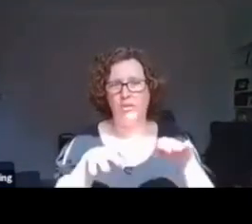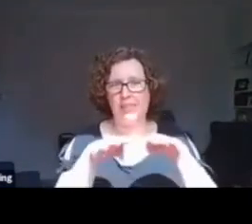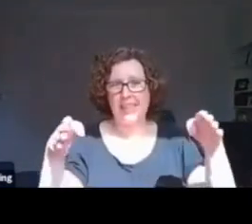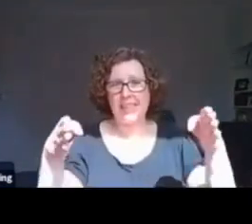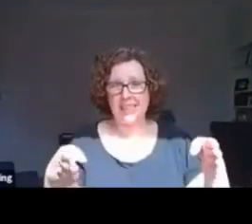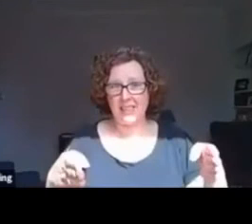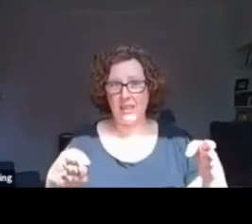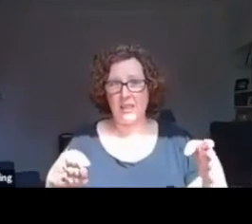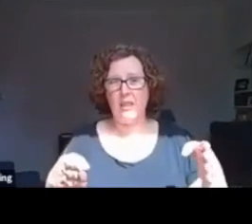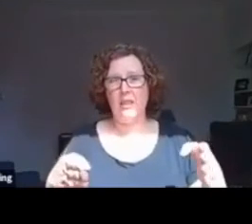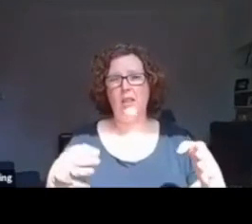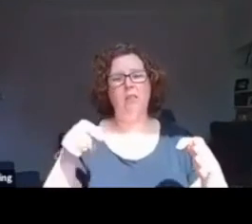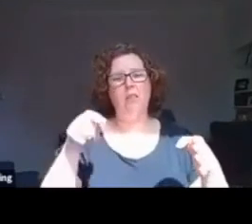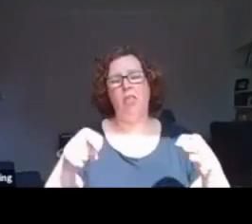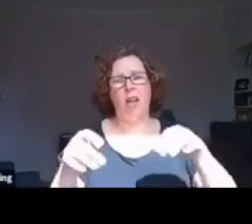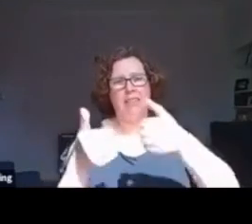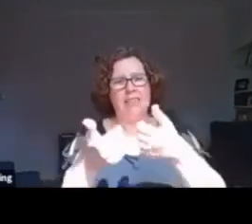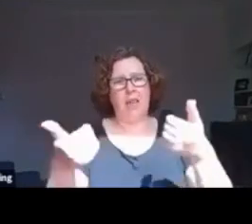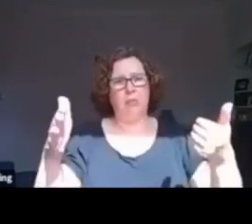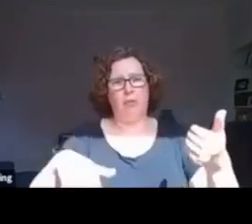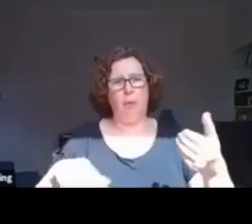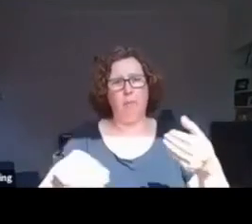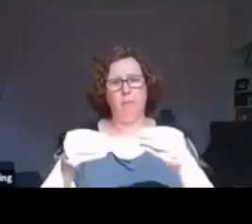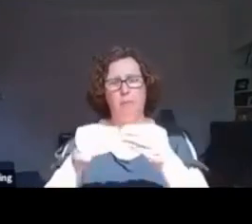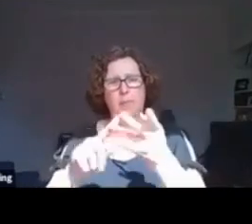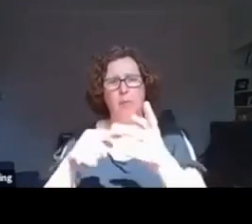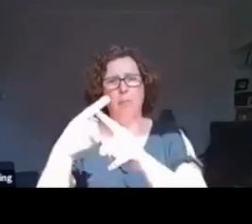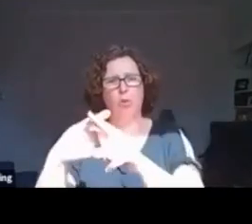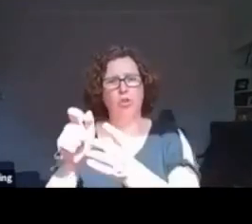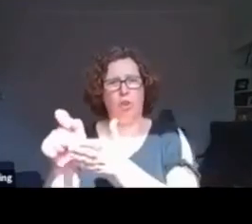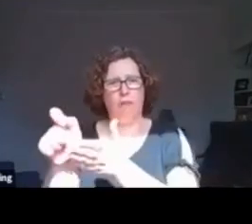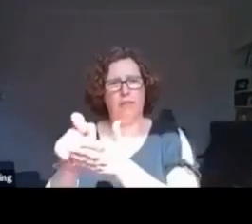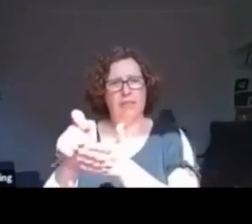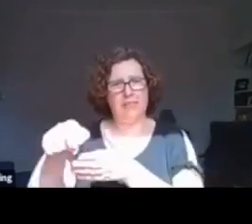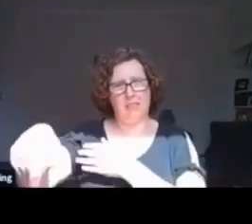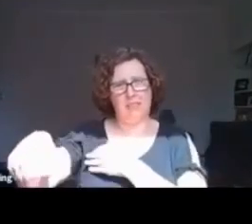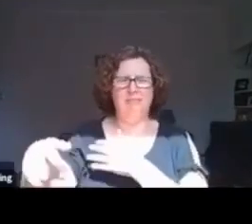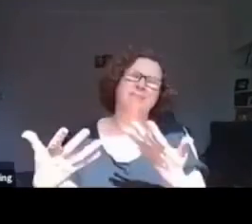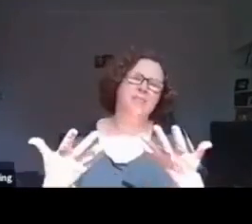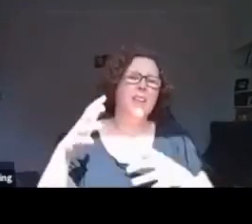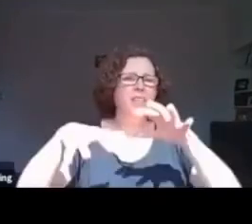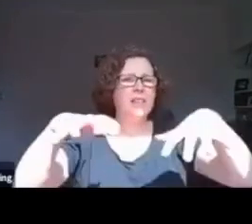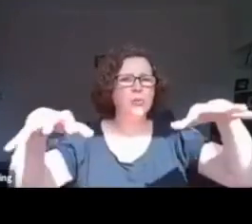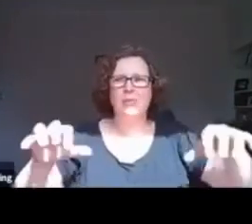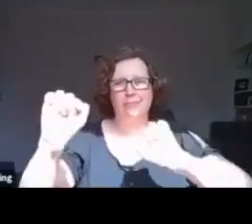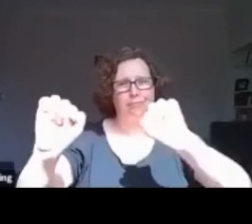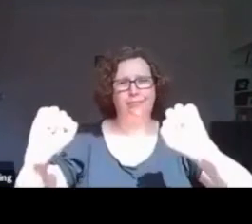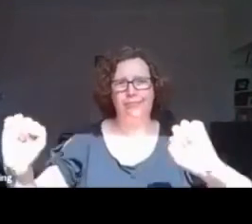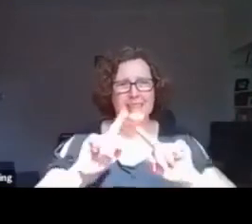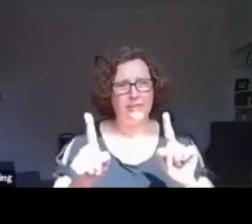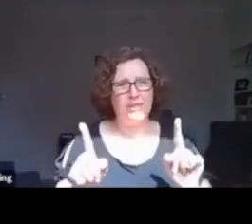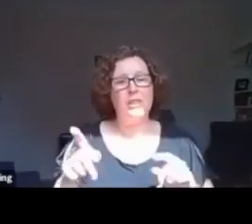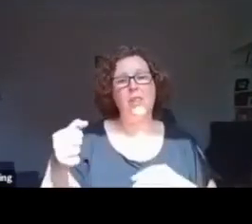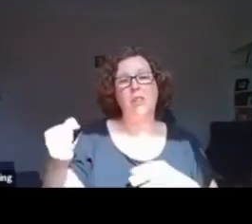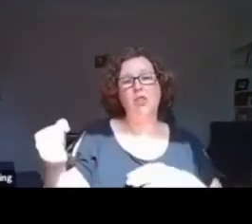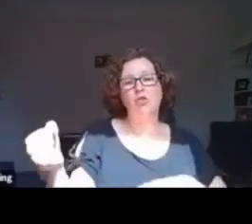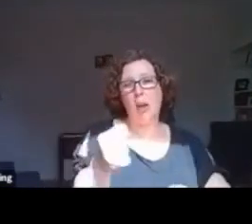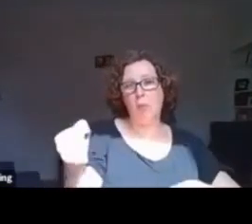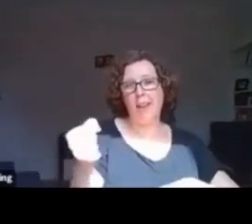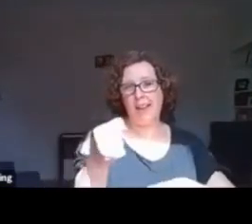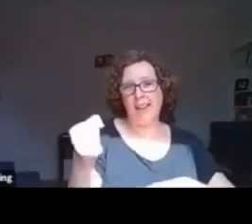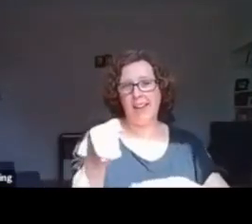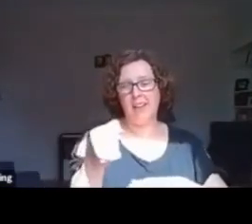away from the box office, particularly in the, venues are different. The tramway, the reception's right